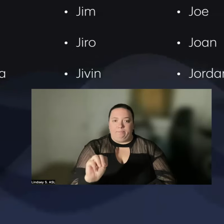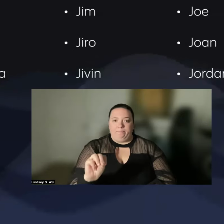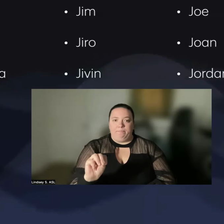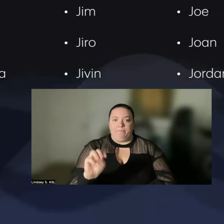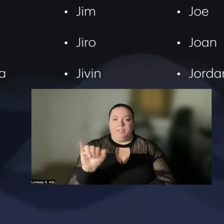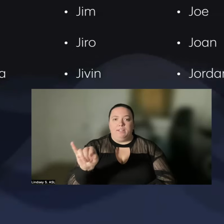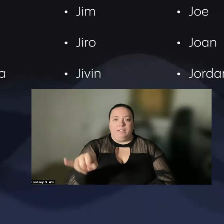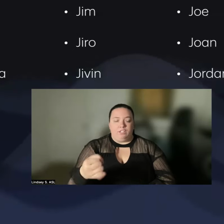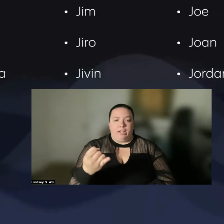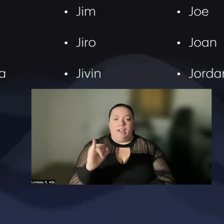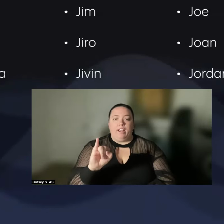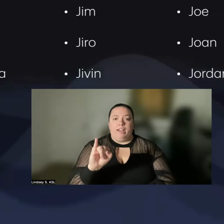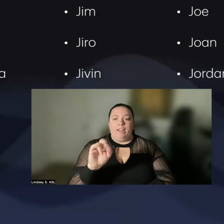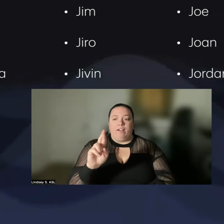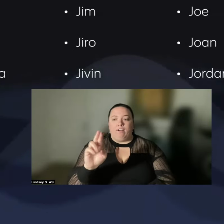JIM,